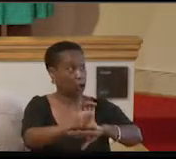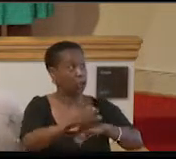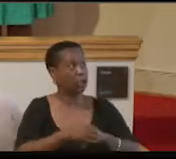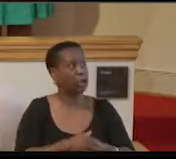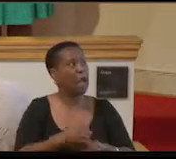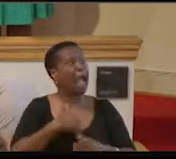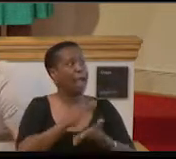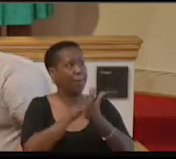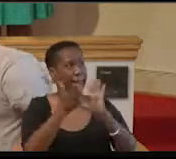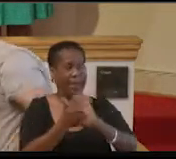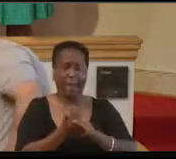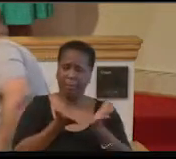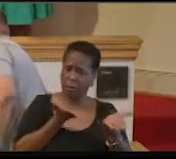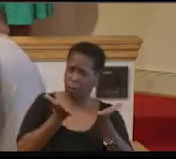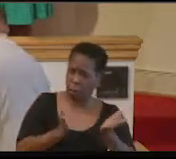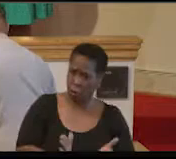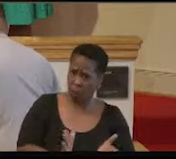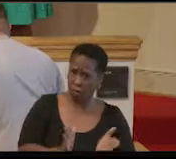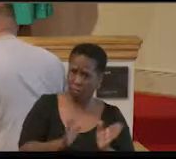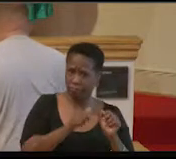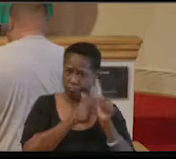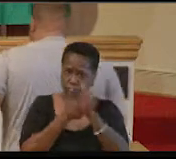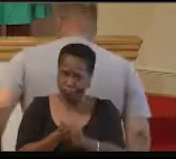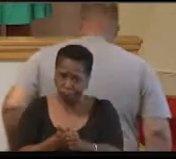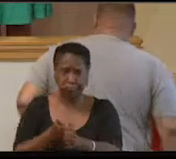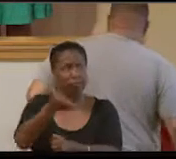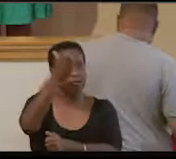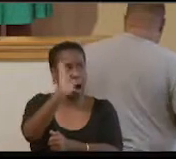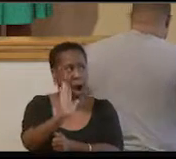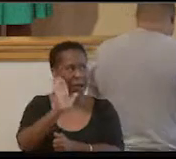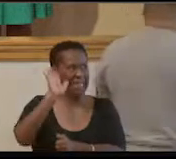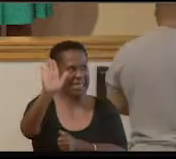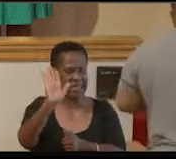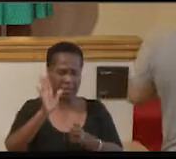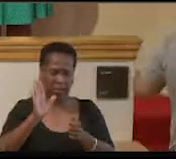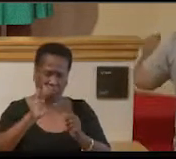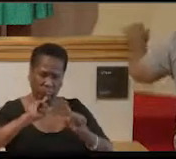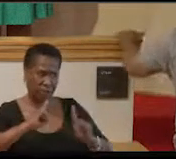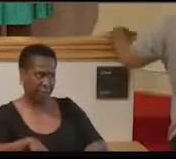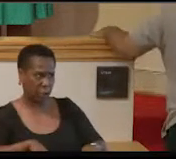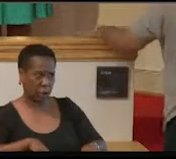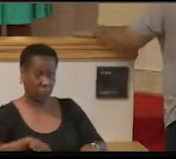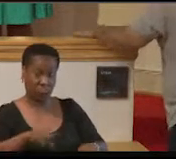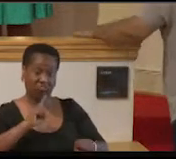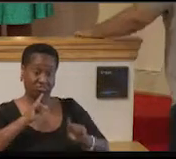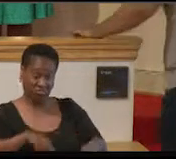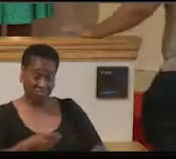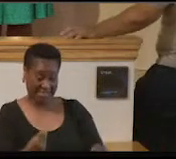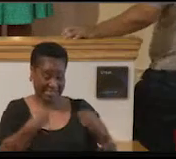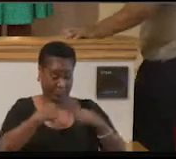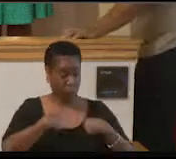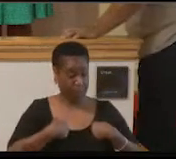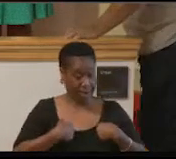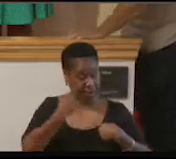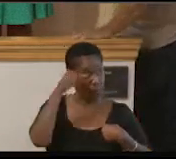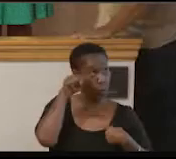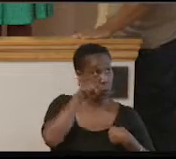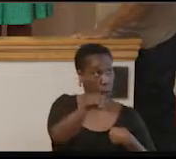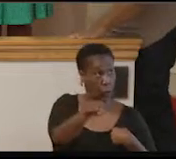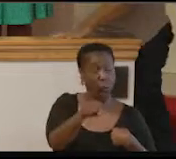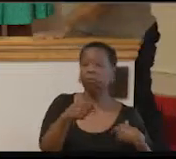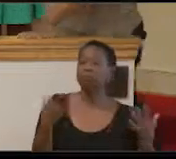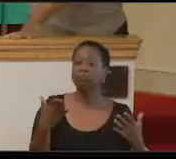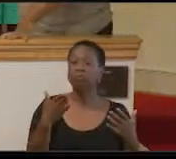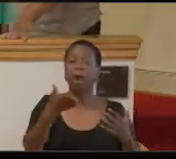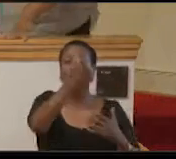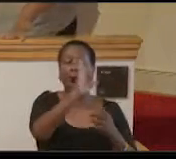I became its servant according to God's commission that was given to me for you, to make the word of